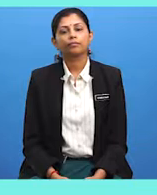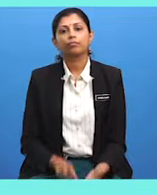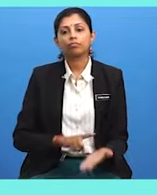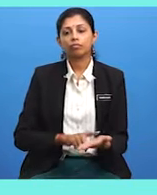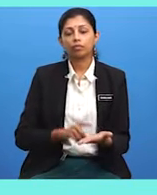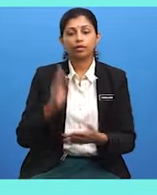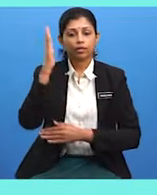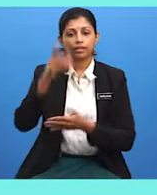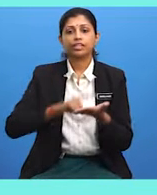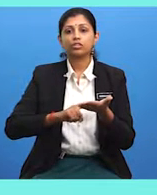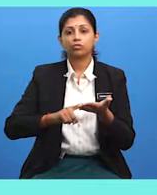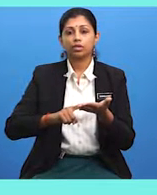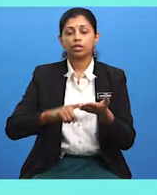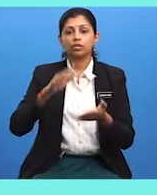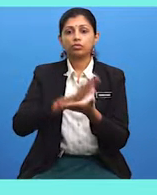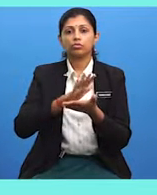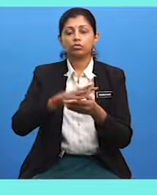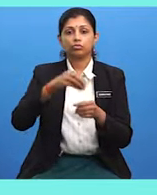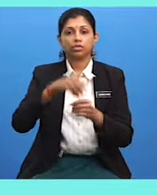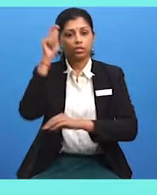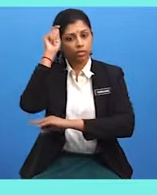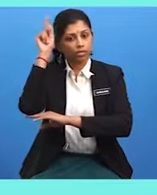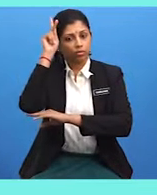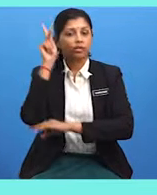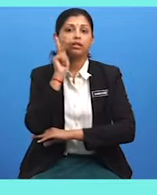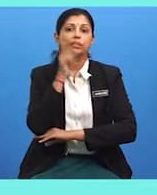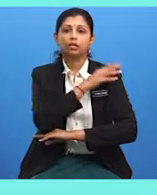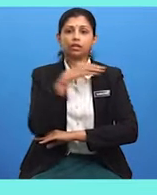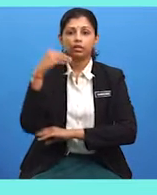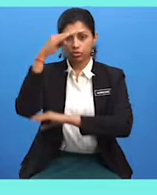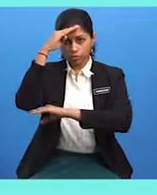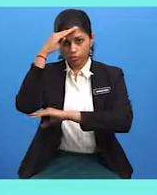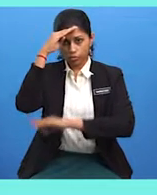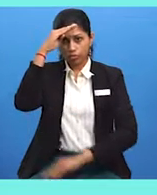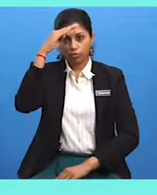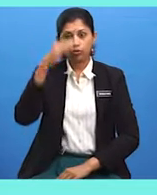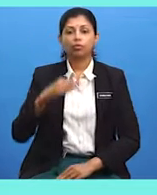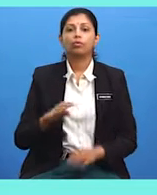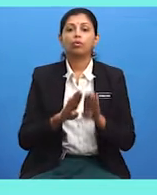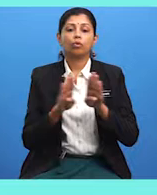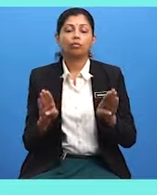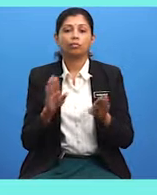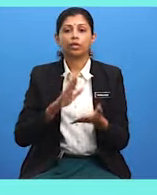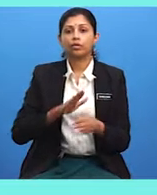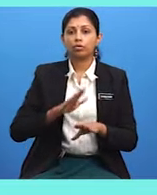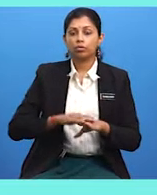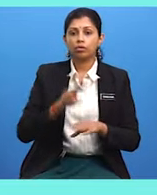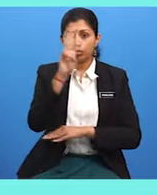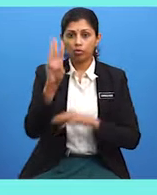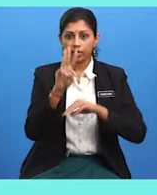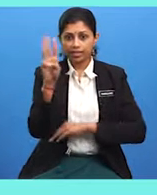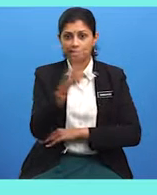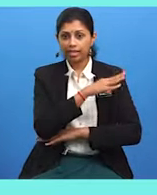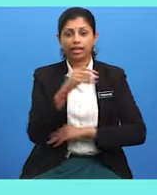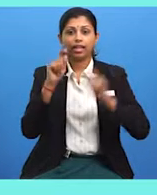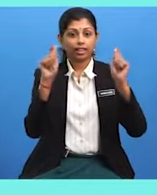Next week, schools in Terengganu, Kelantan, Kedah, and Johor will open on Wednesday and Thursday,